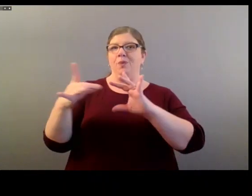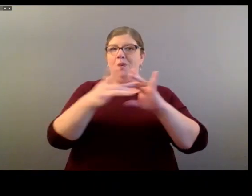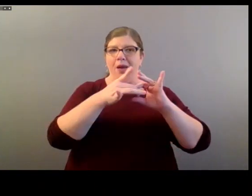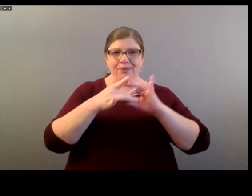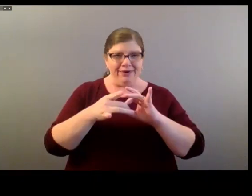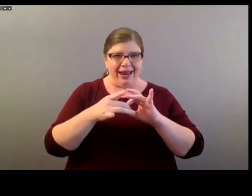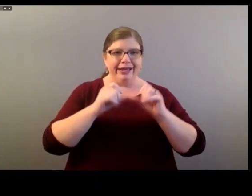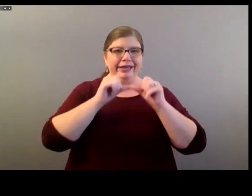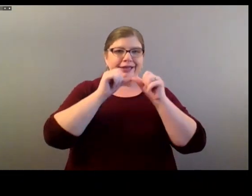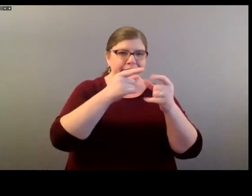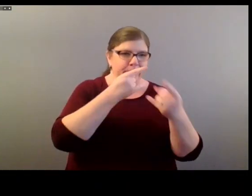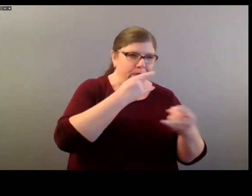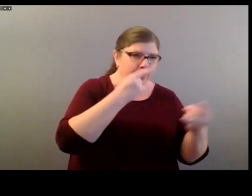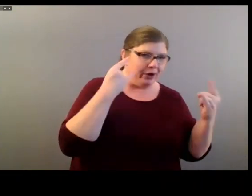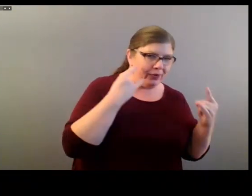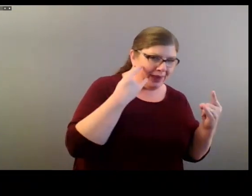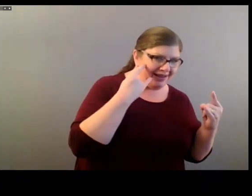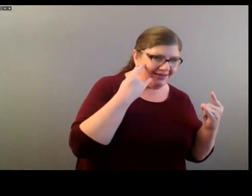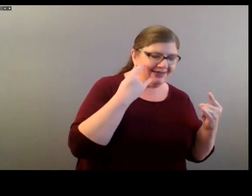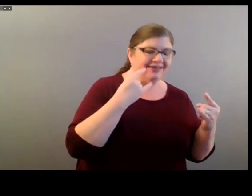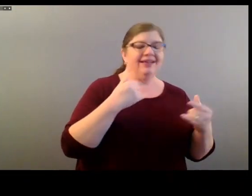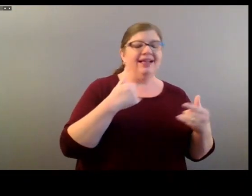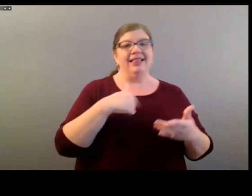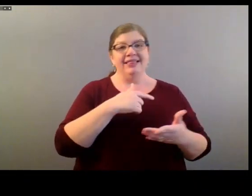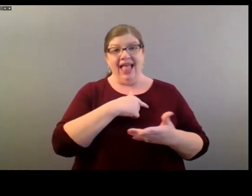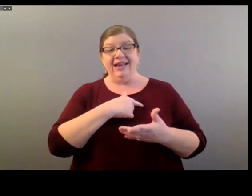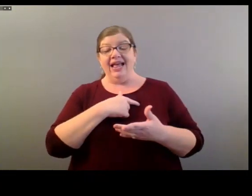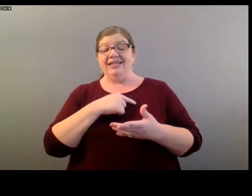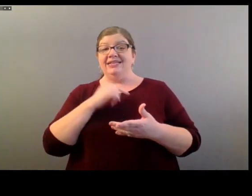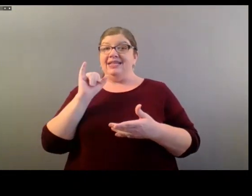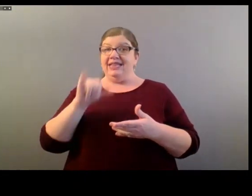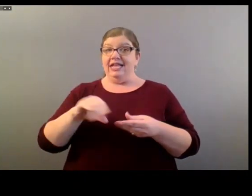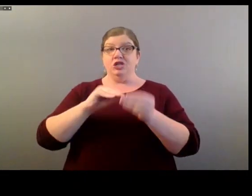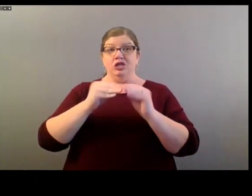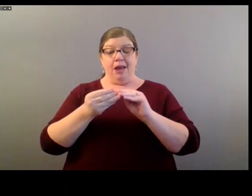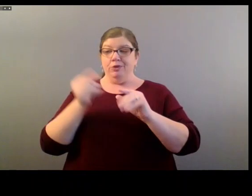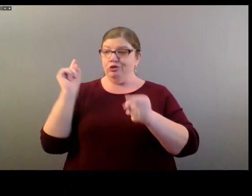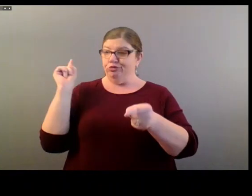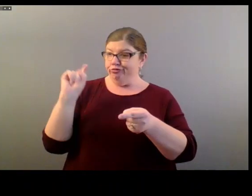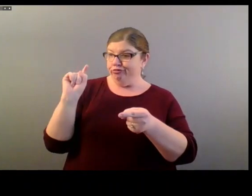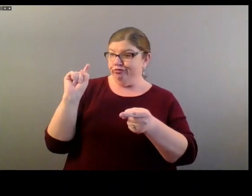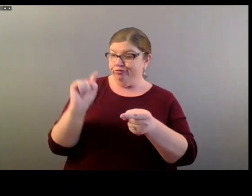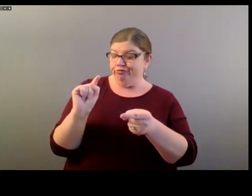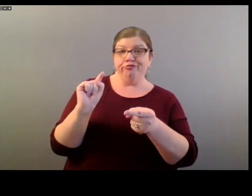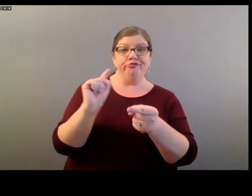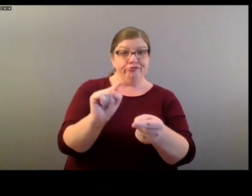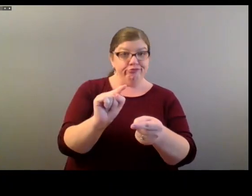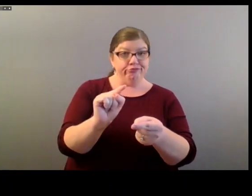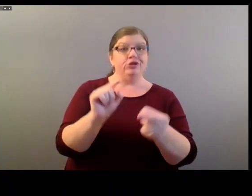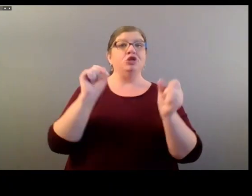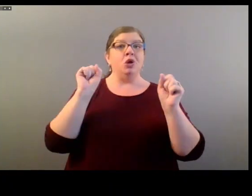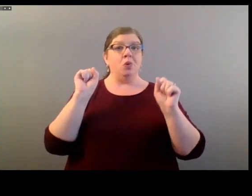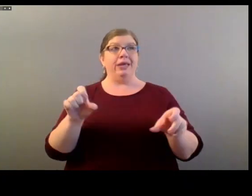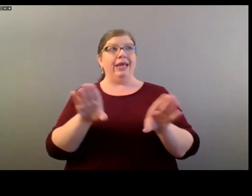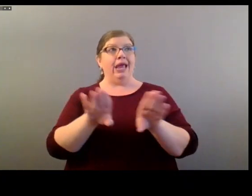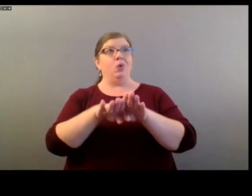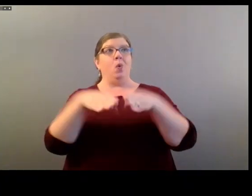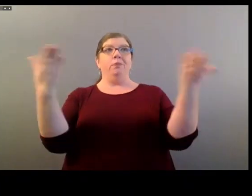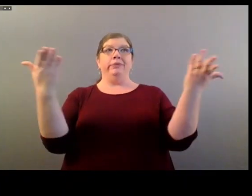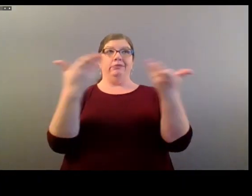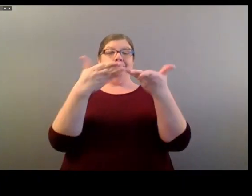your mask, and let us get these numbers down so we can open more of